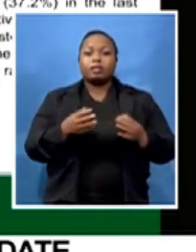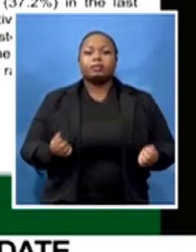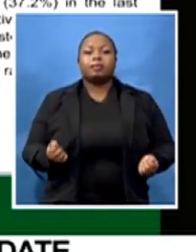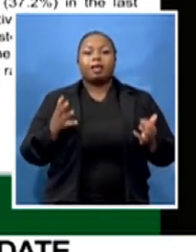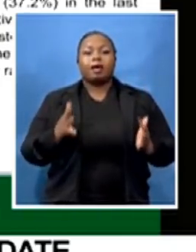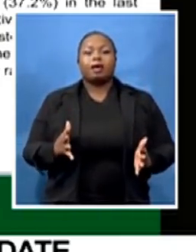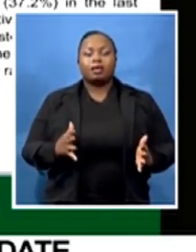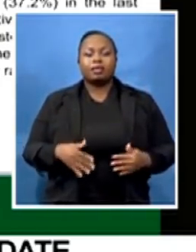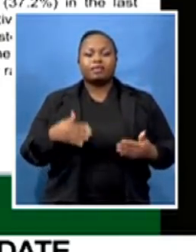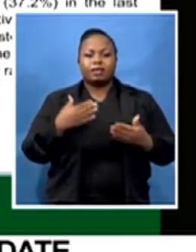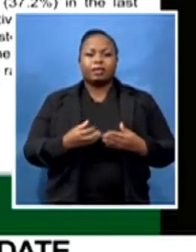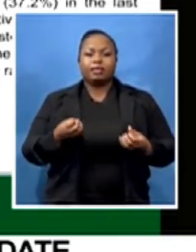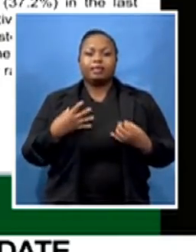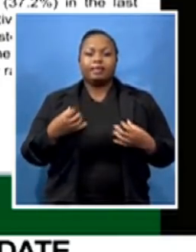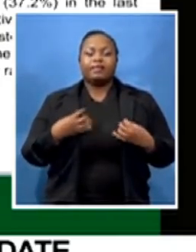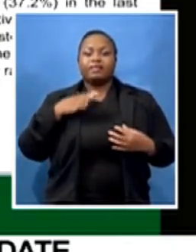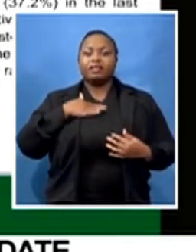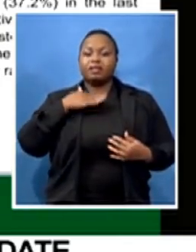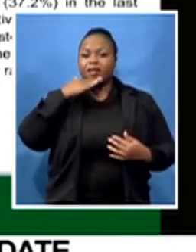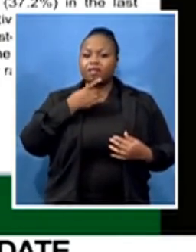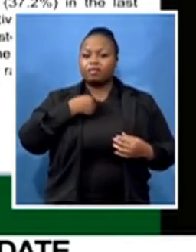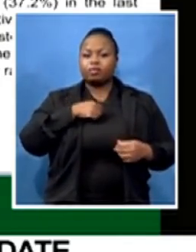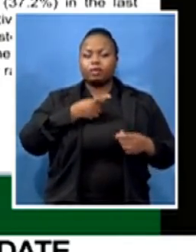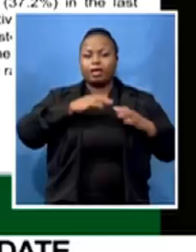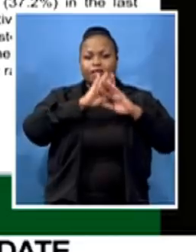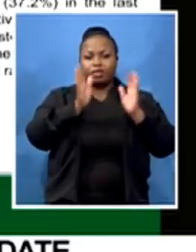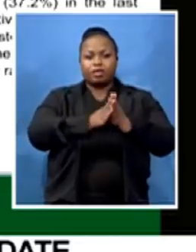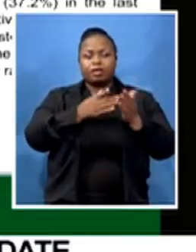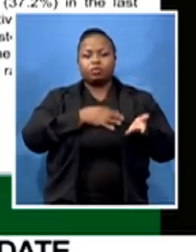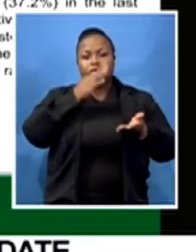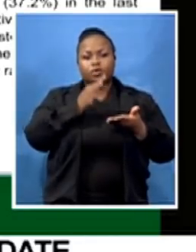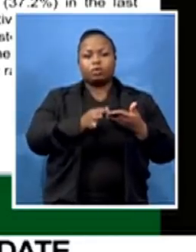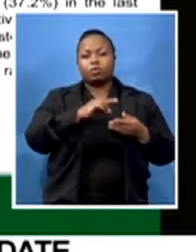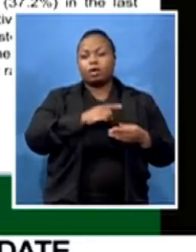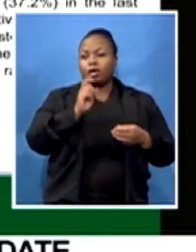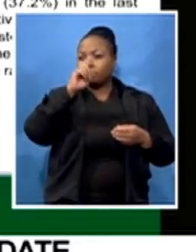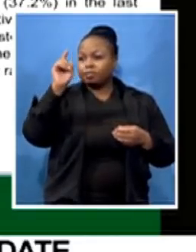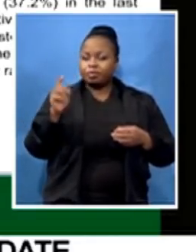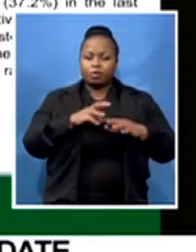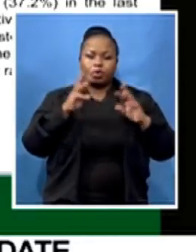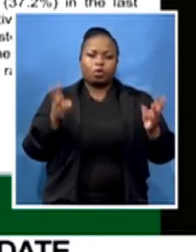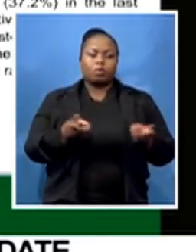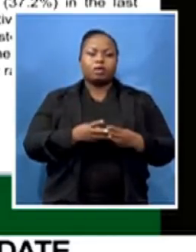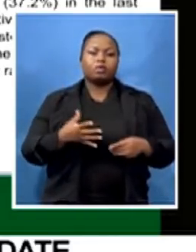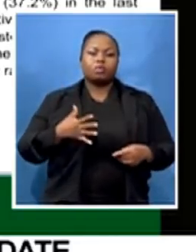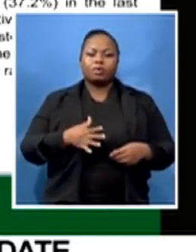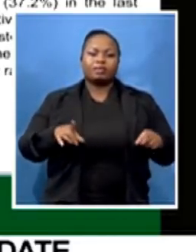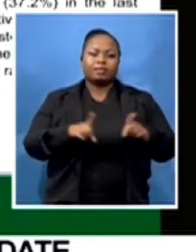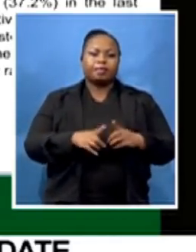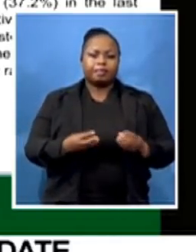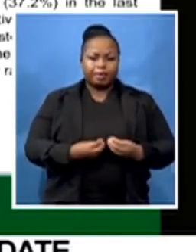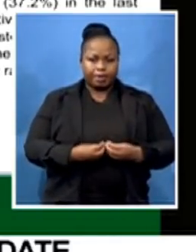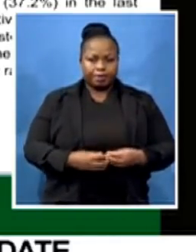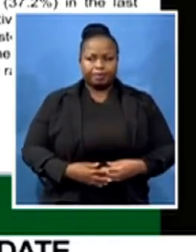our requests. And this is because everyone else in the world is actually looking for exactly the same thing. We look at the numbers that have